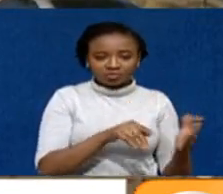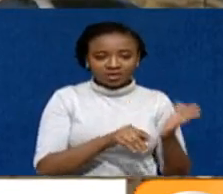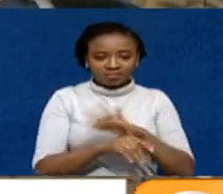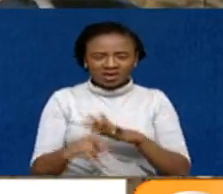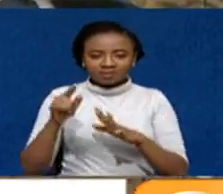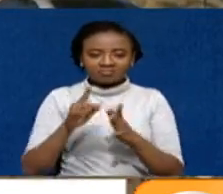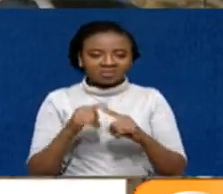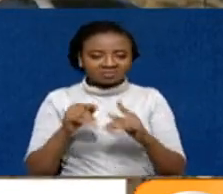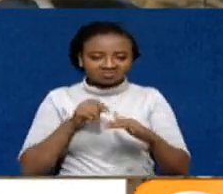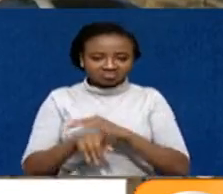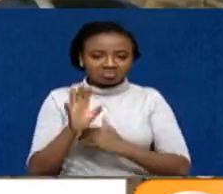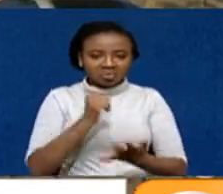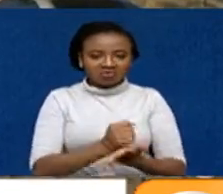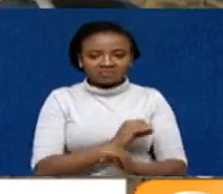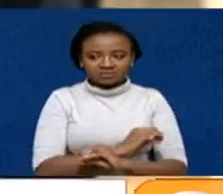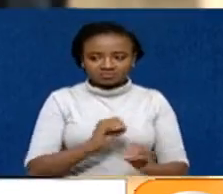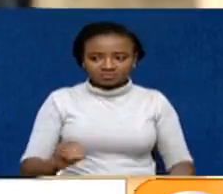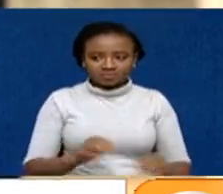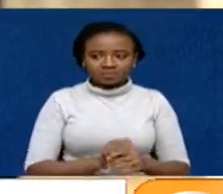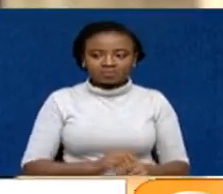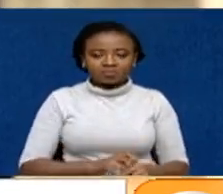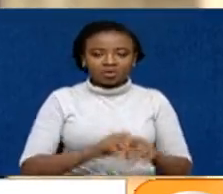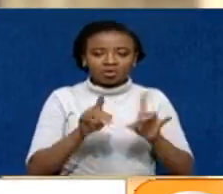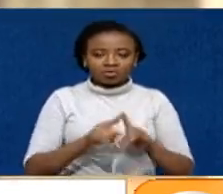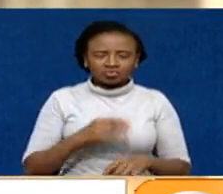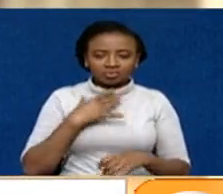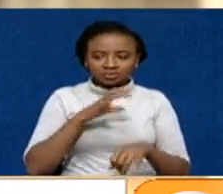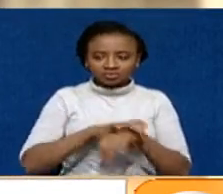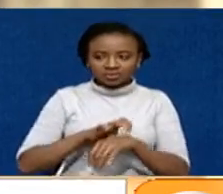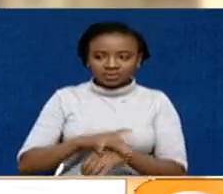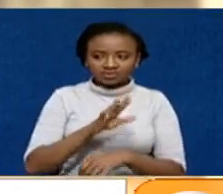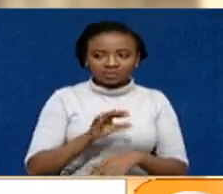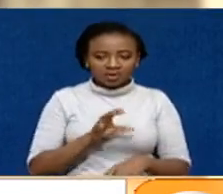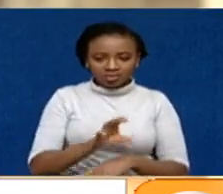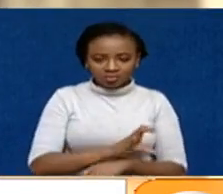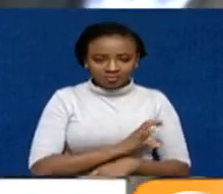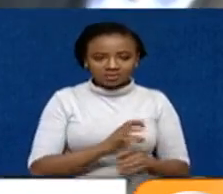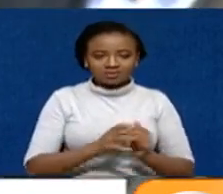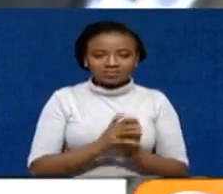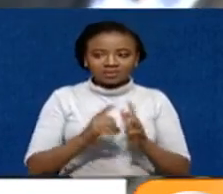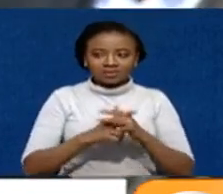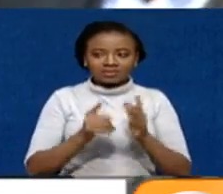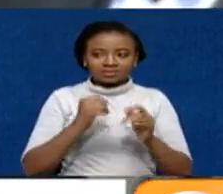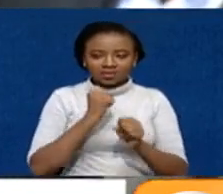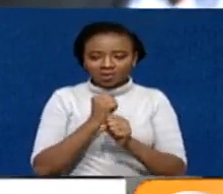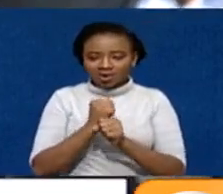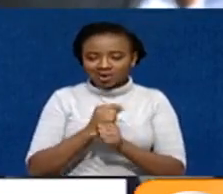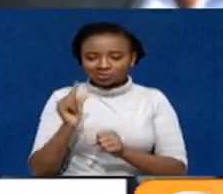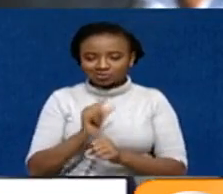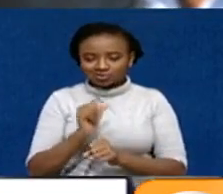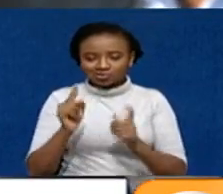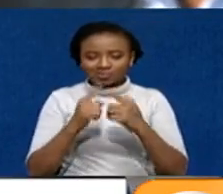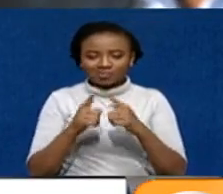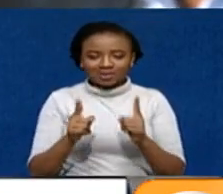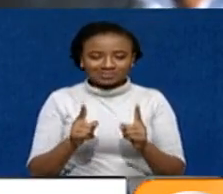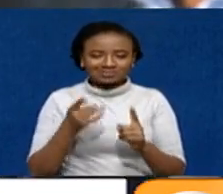only to be denied access into the offices. The Caretaker Committee appointed by the CS was instructed to start work immediately, and it looks like they